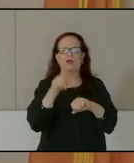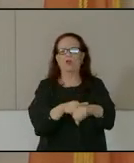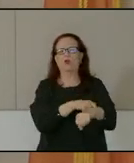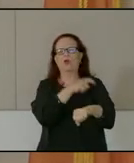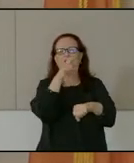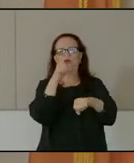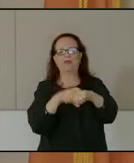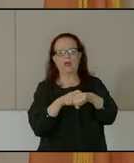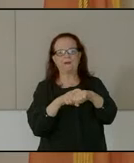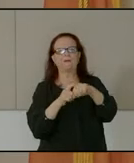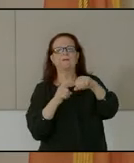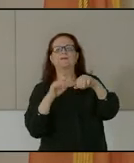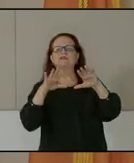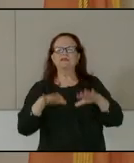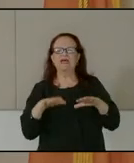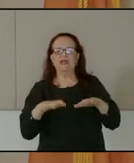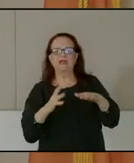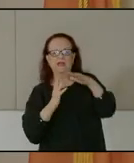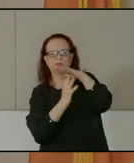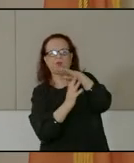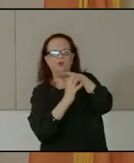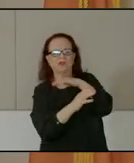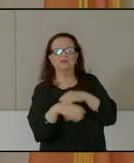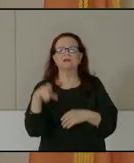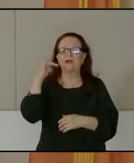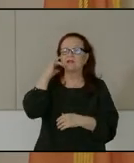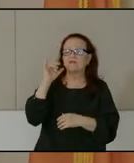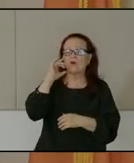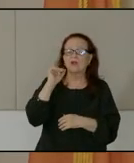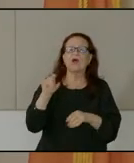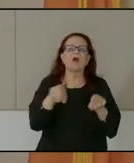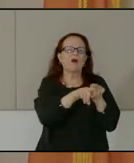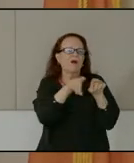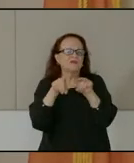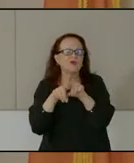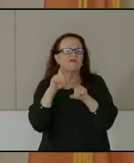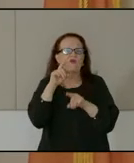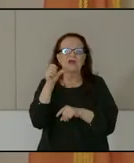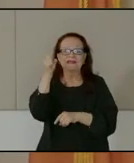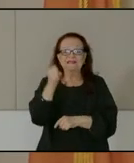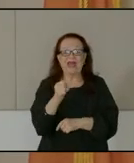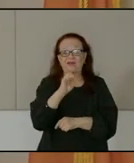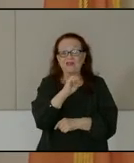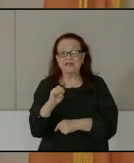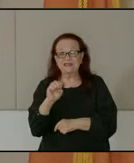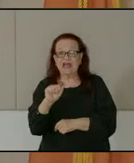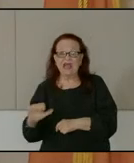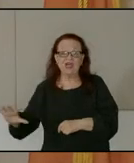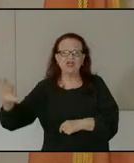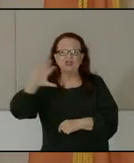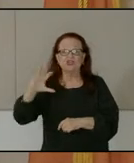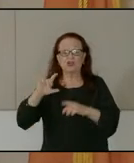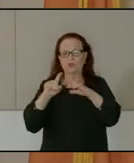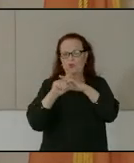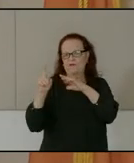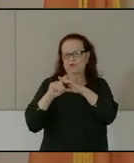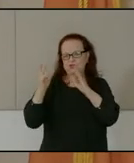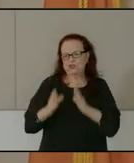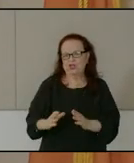immigrants. California is also home to a long-settled Southeast Asian refugee community.